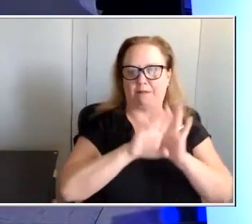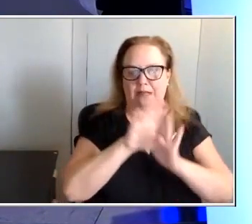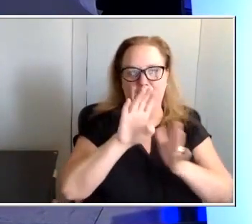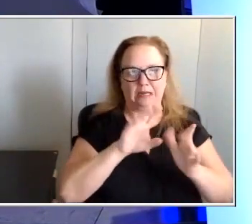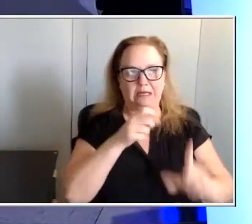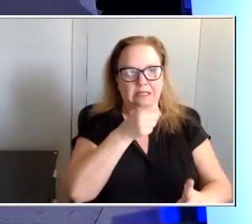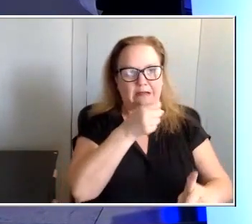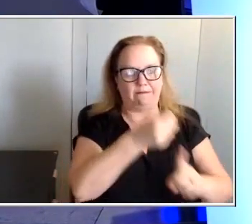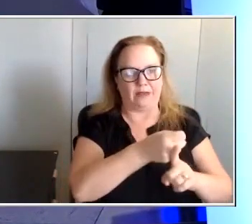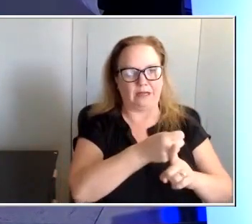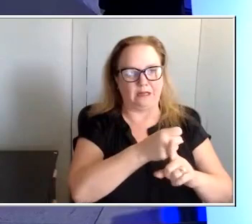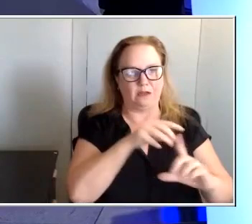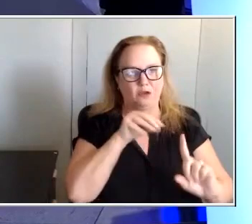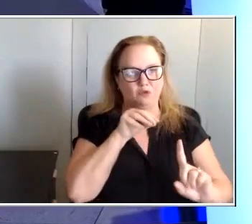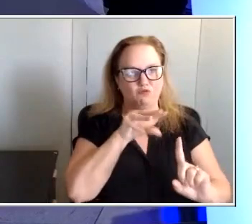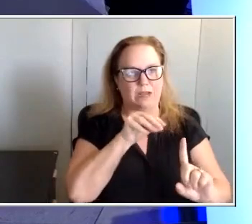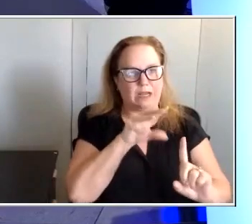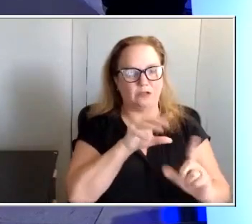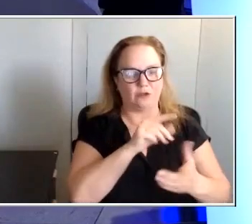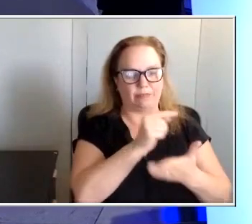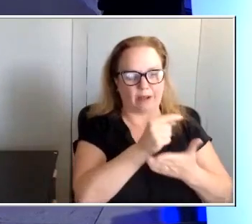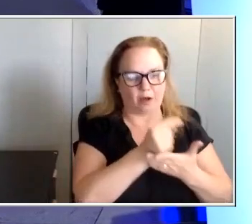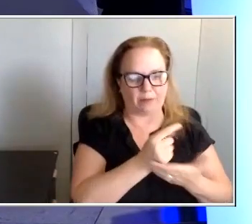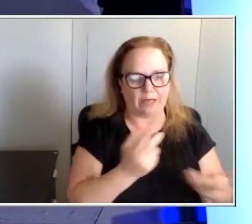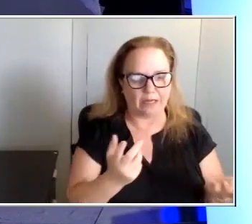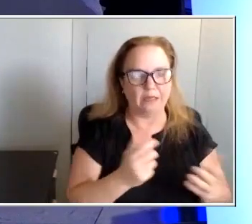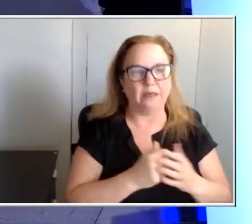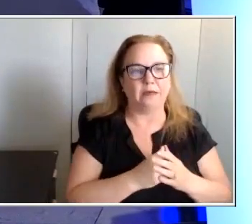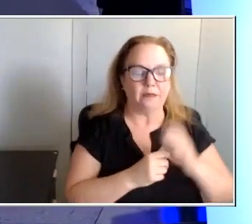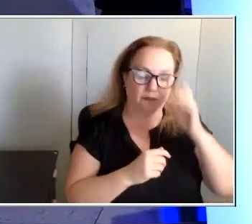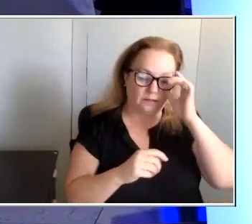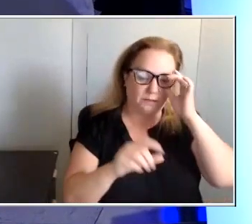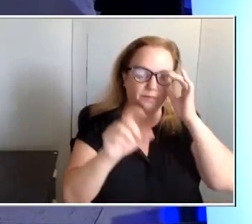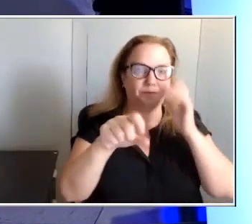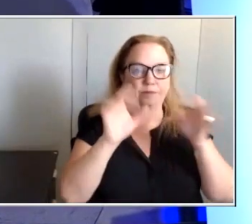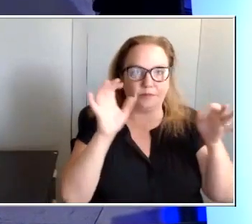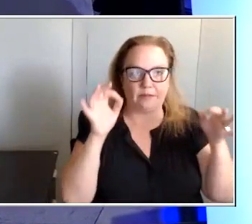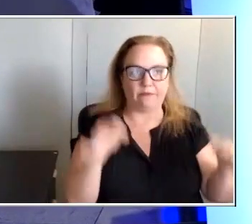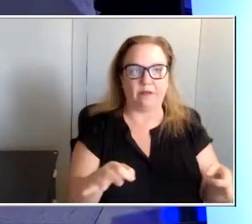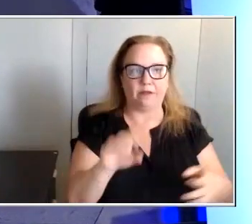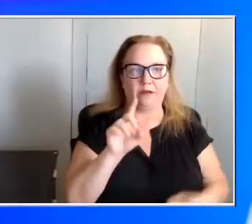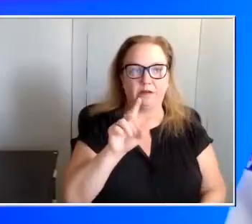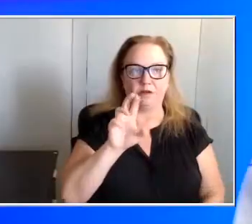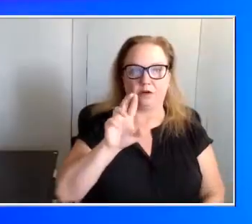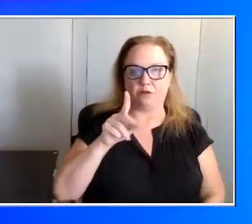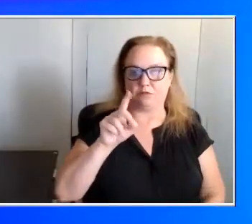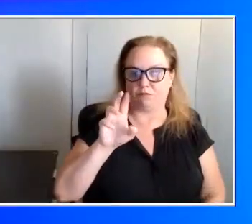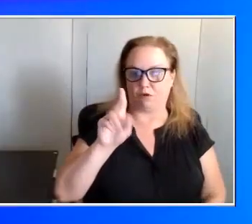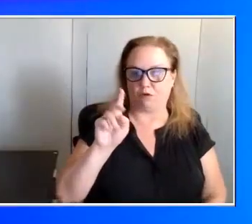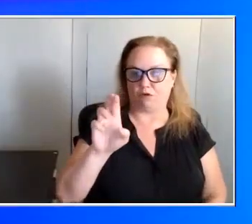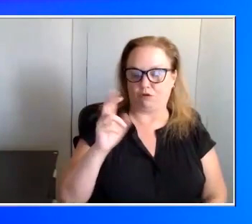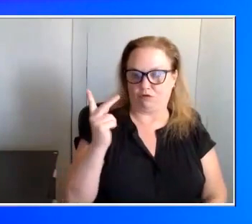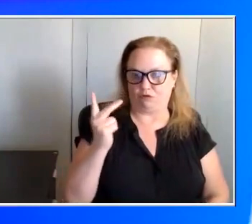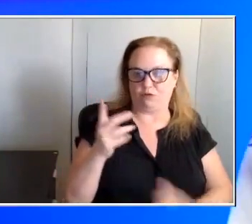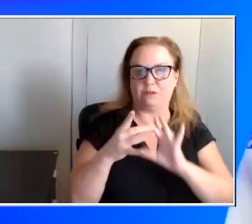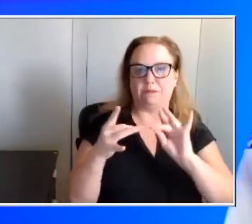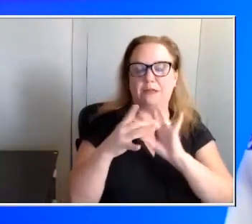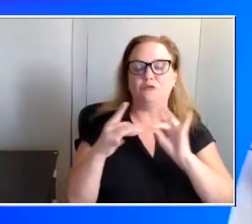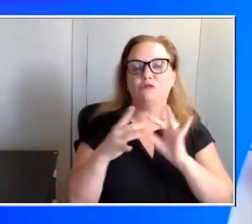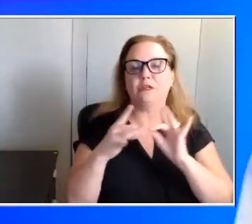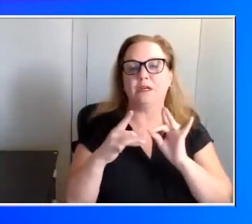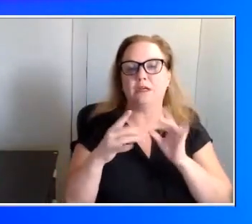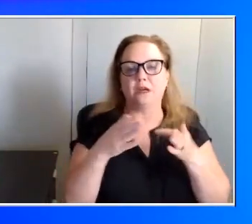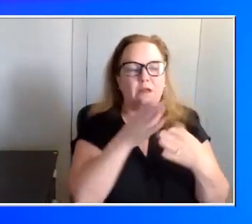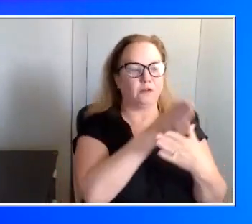about the radiation therapy? Absolutely. I think as you and Dr. Parker had mentioned, there's a range